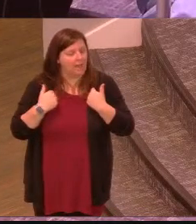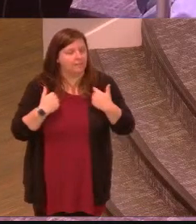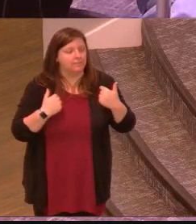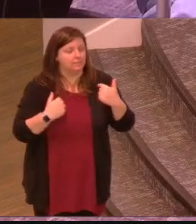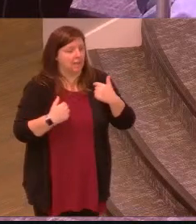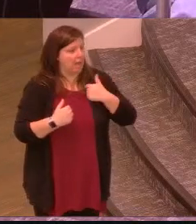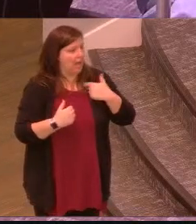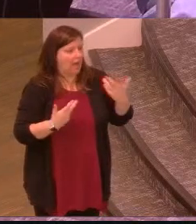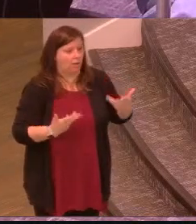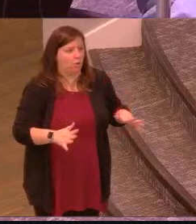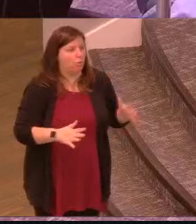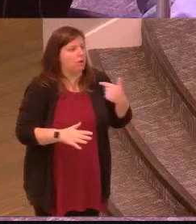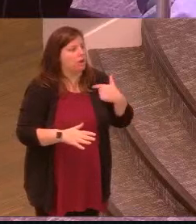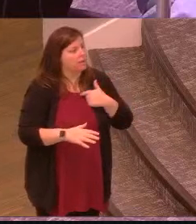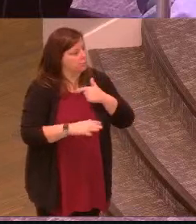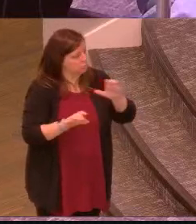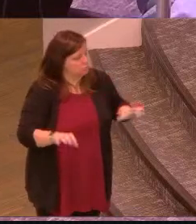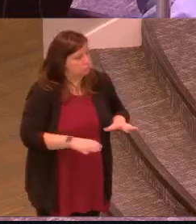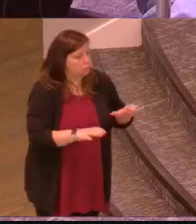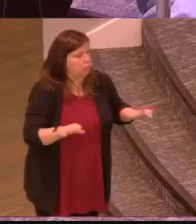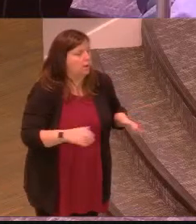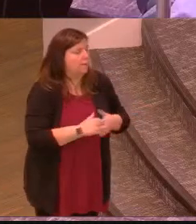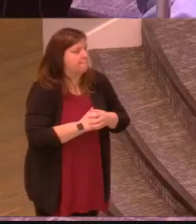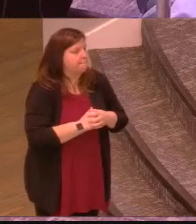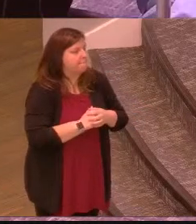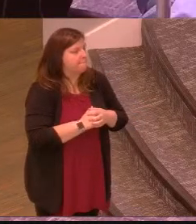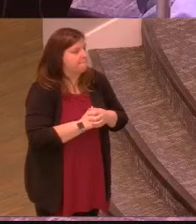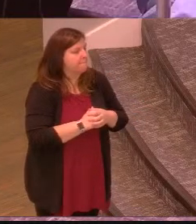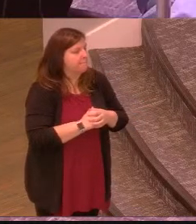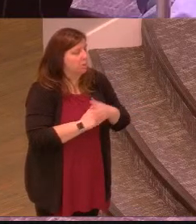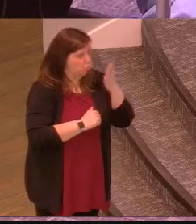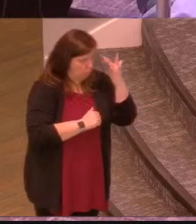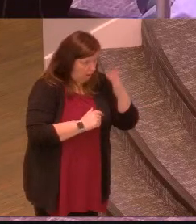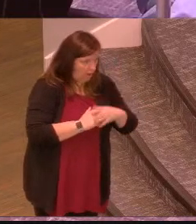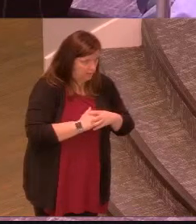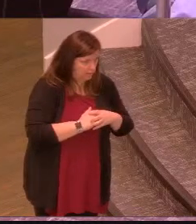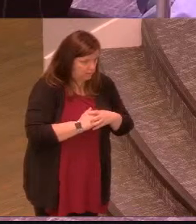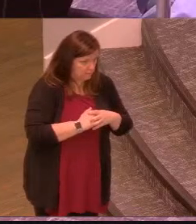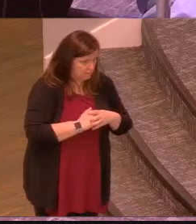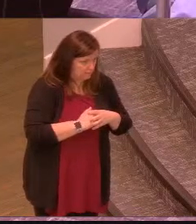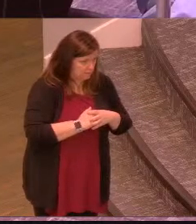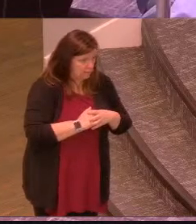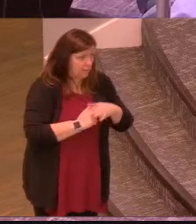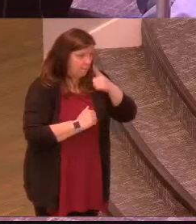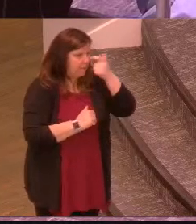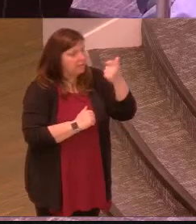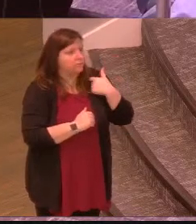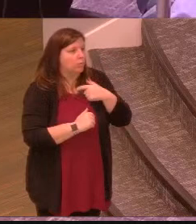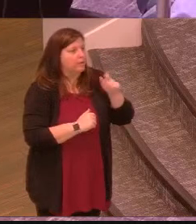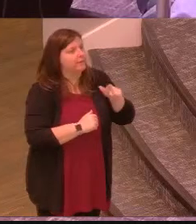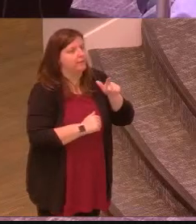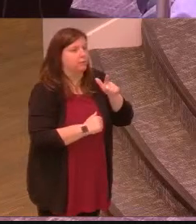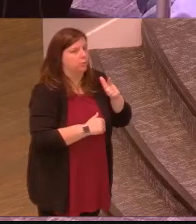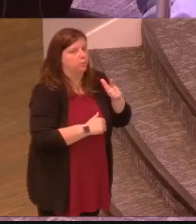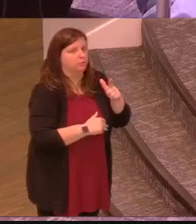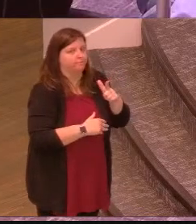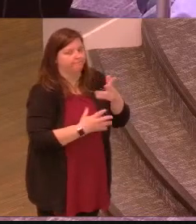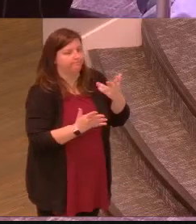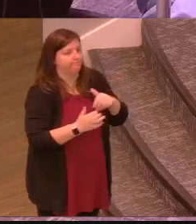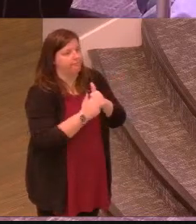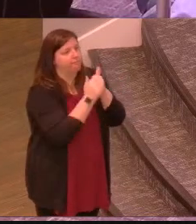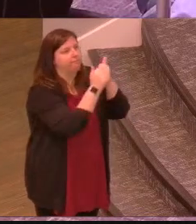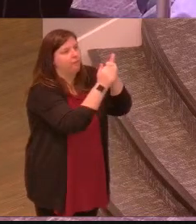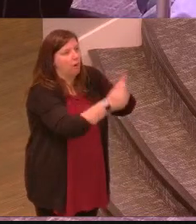action just because of compliance, but we should be taking action because it's the right thing to do by people as much as you